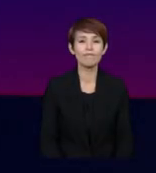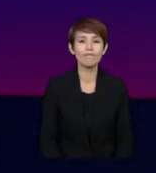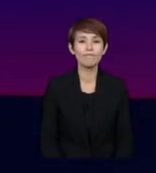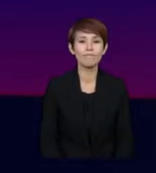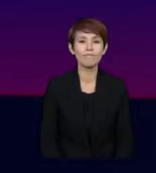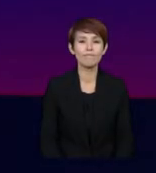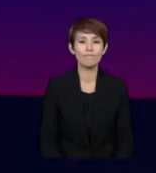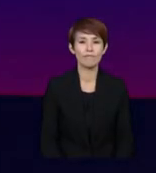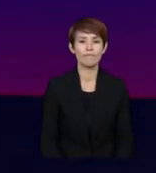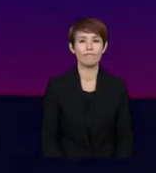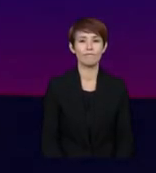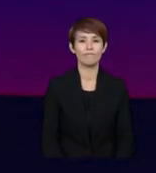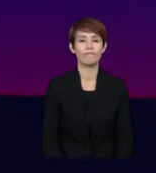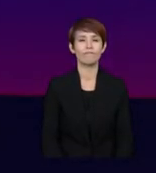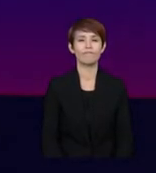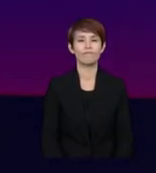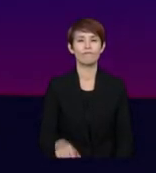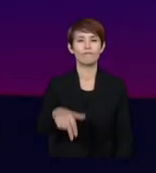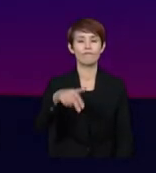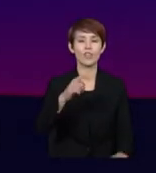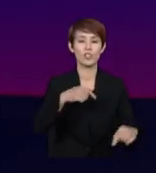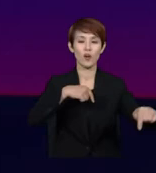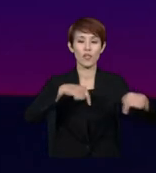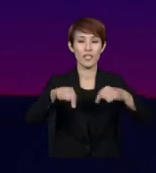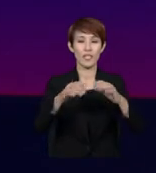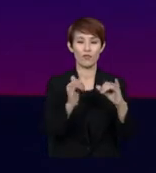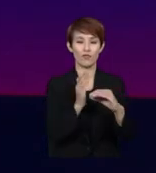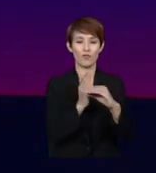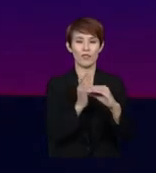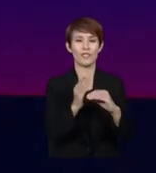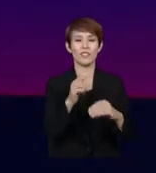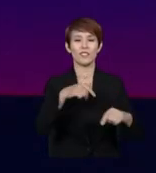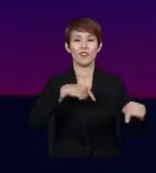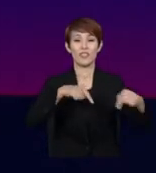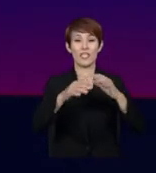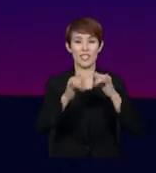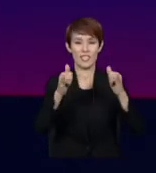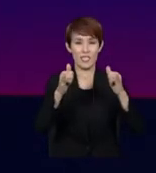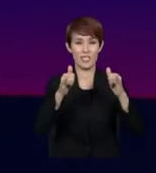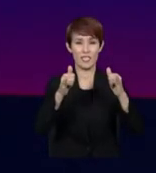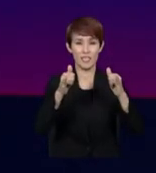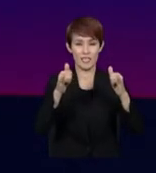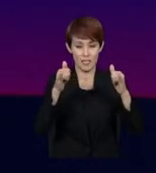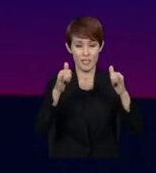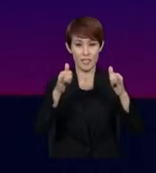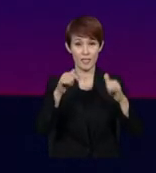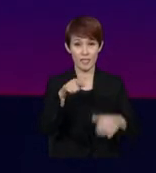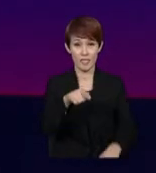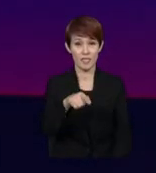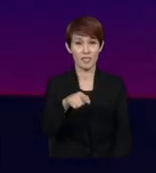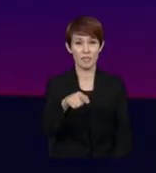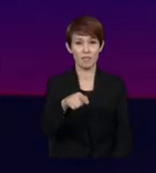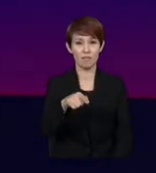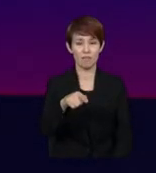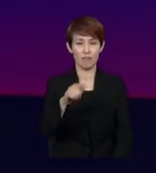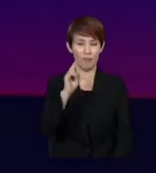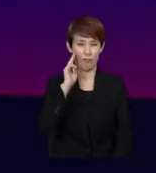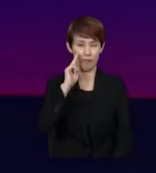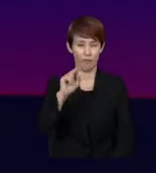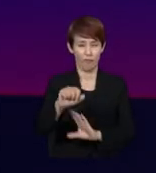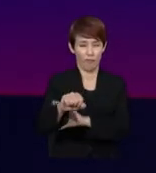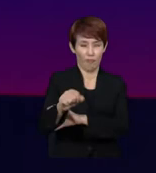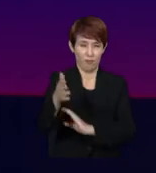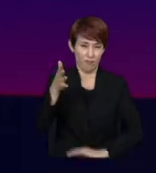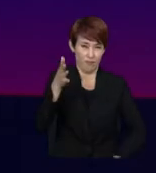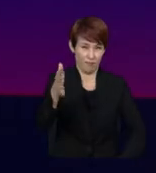moderate mainstream actors who are paving the way for the far right to be much more successful in certain